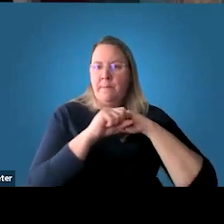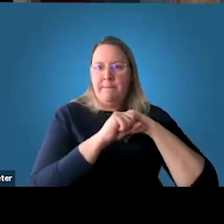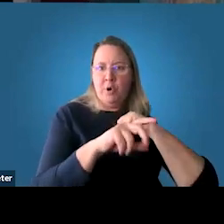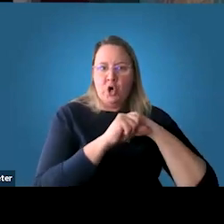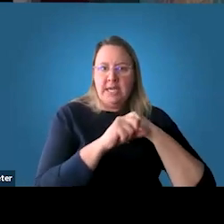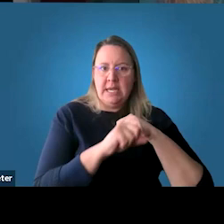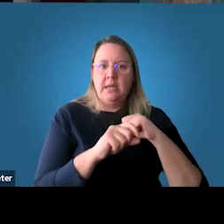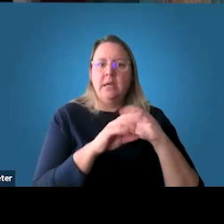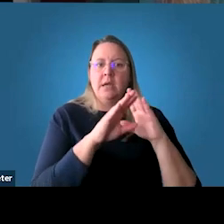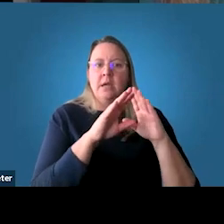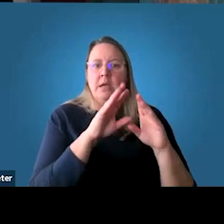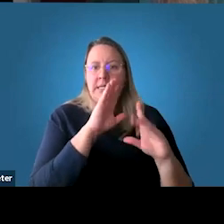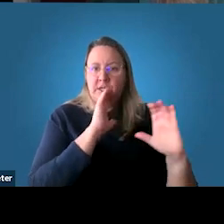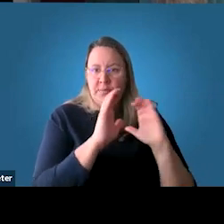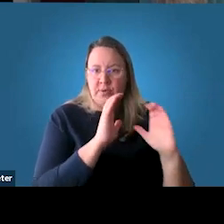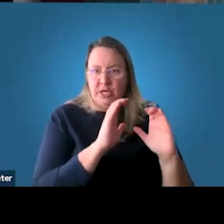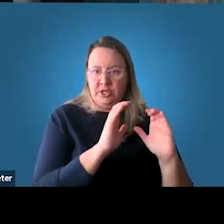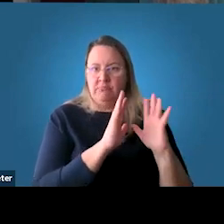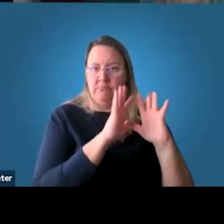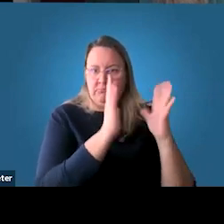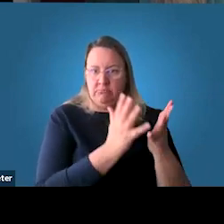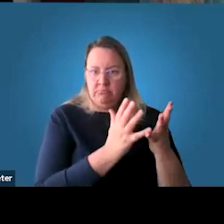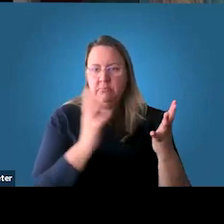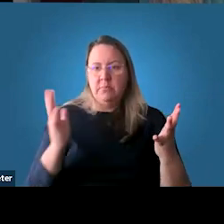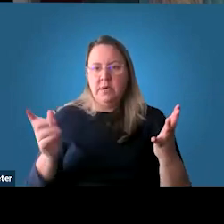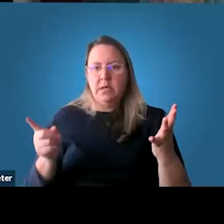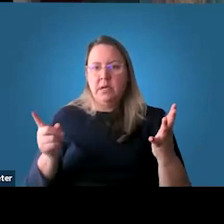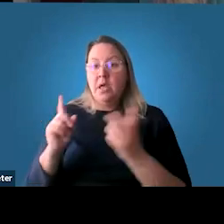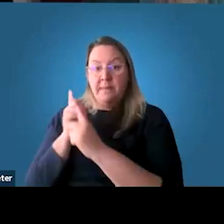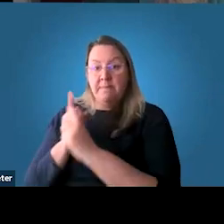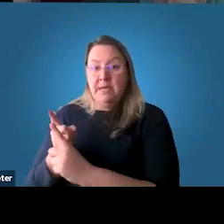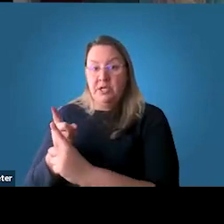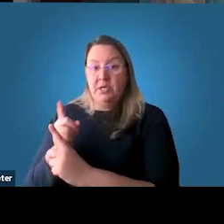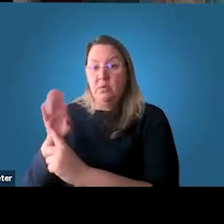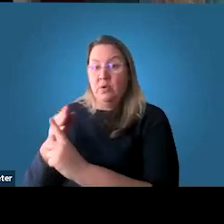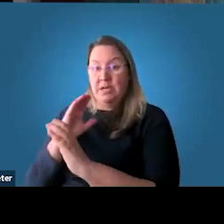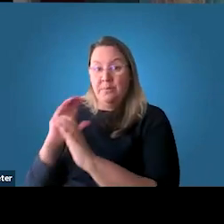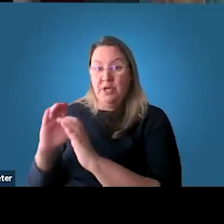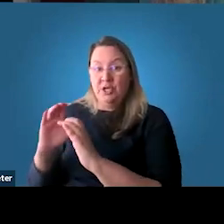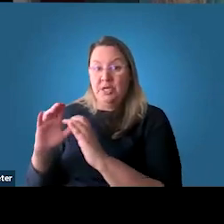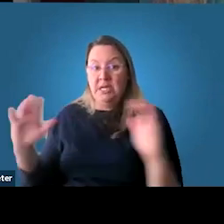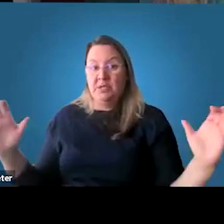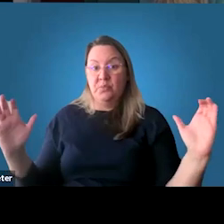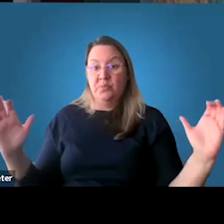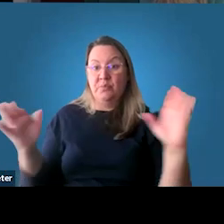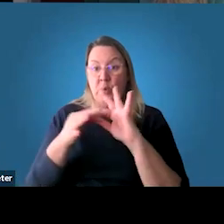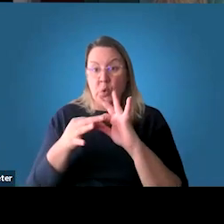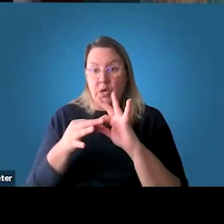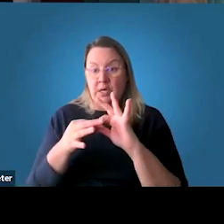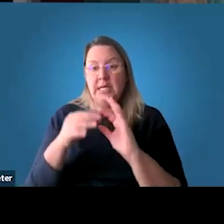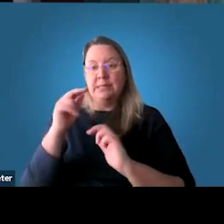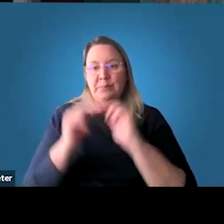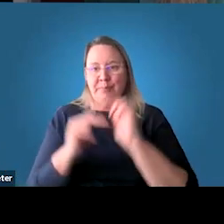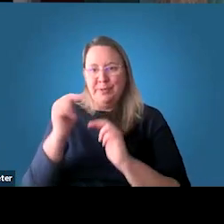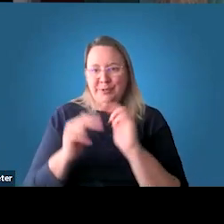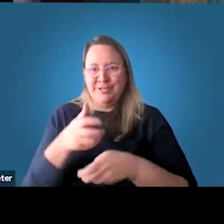marketing-oriented communications is the market, the center of mission-oriented communications is relationships and building trust